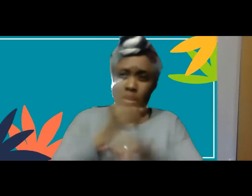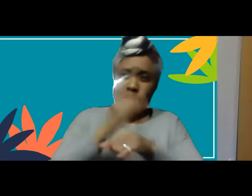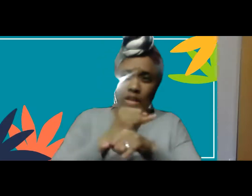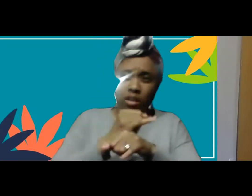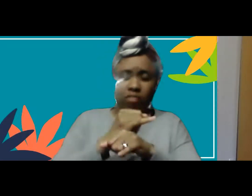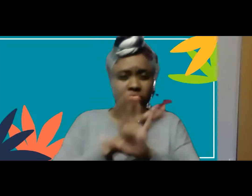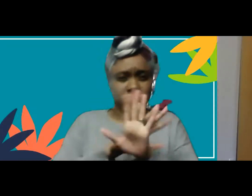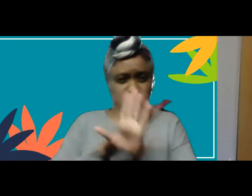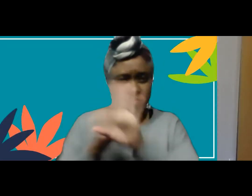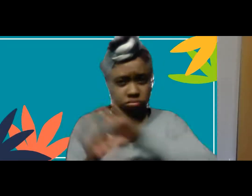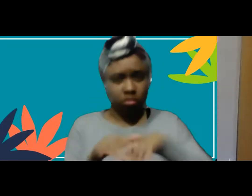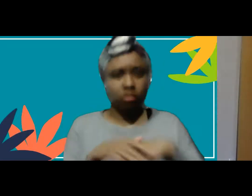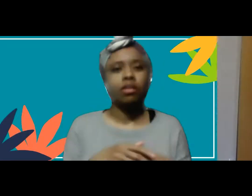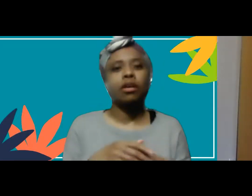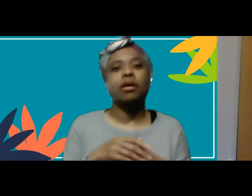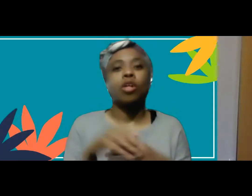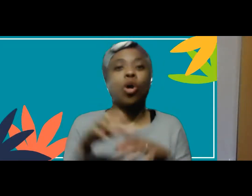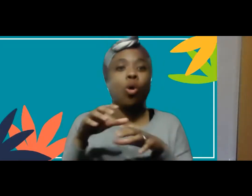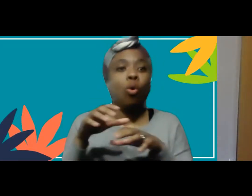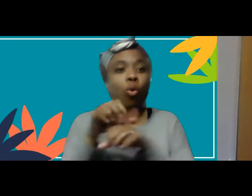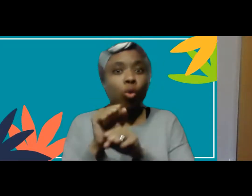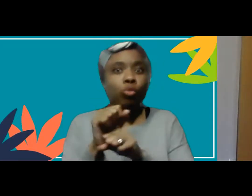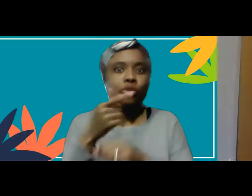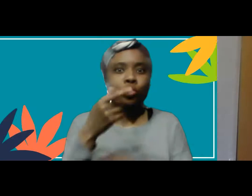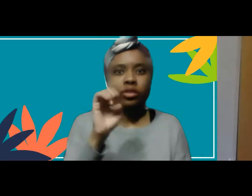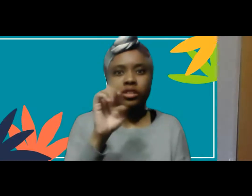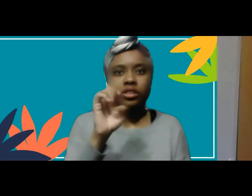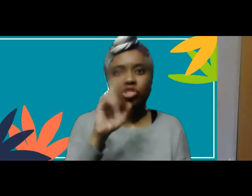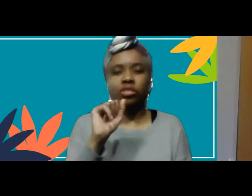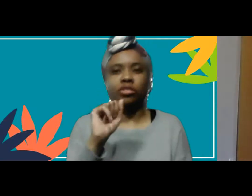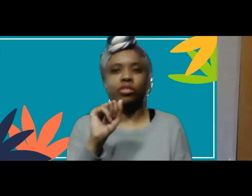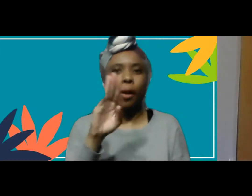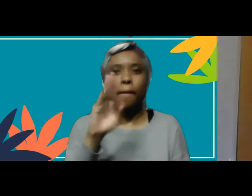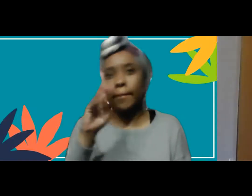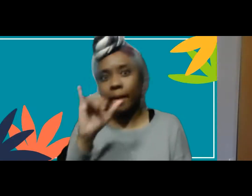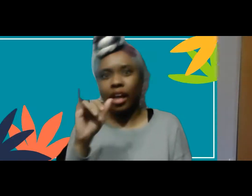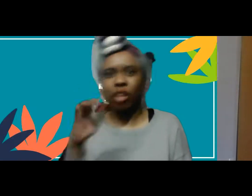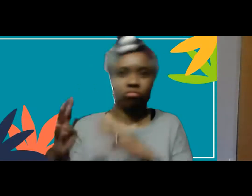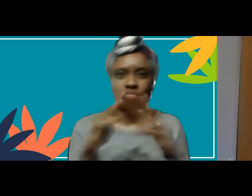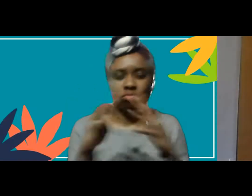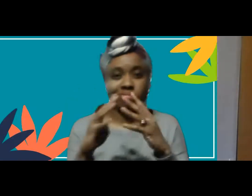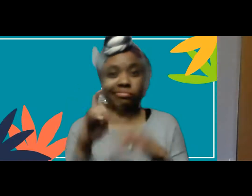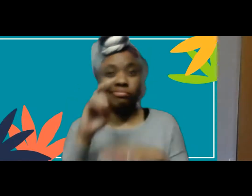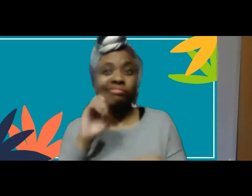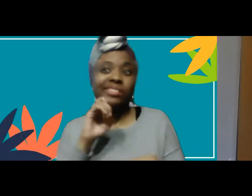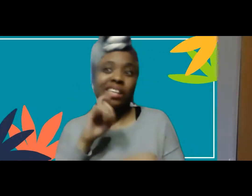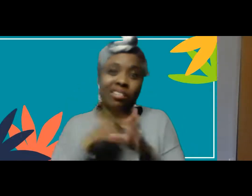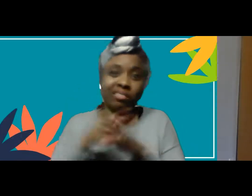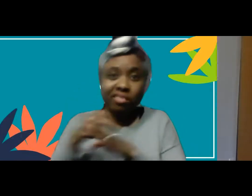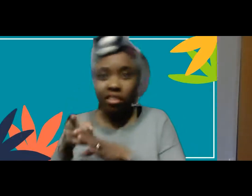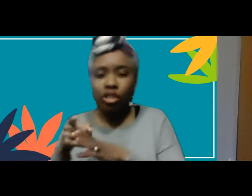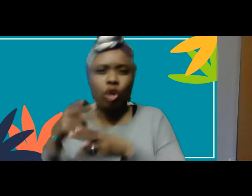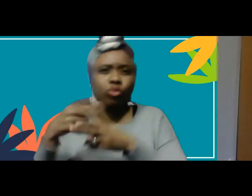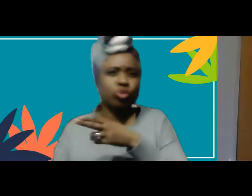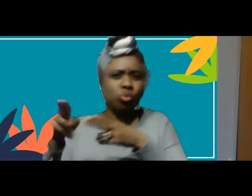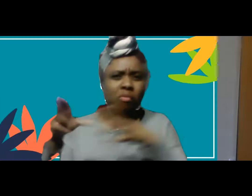be the colonial gender binary, war, the sex industry, the short-term vacation rental